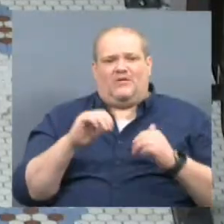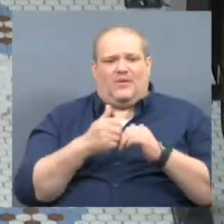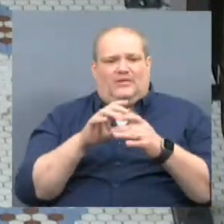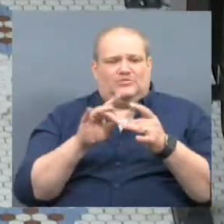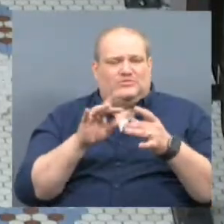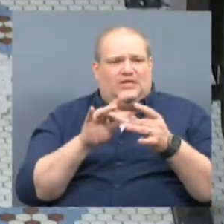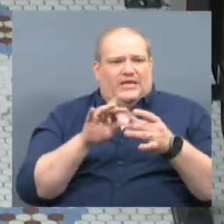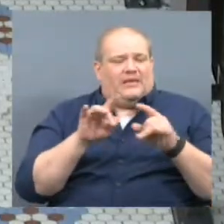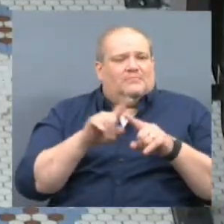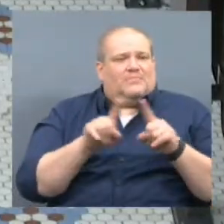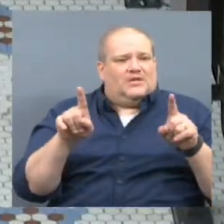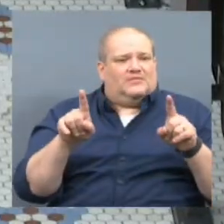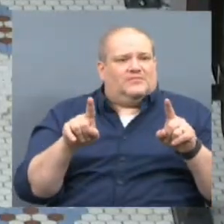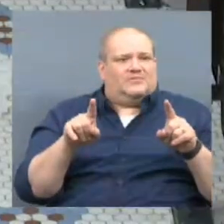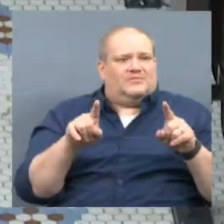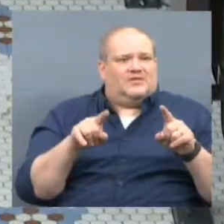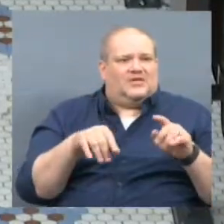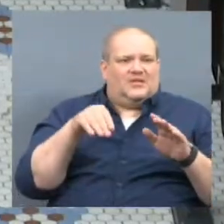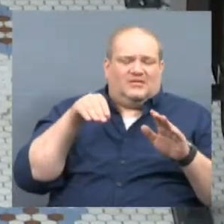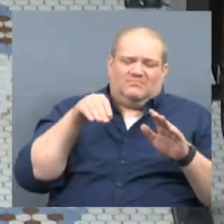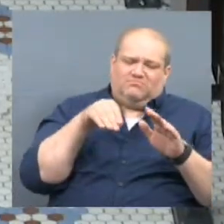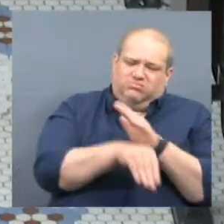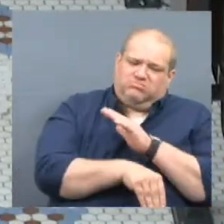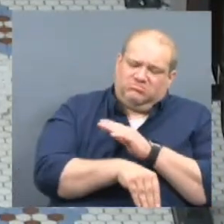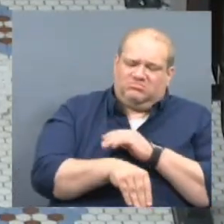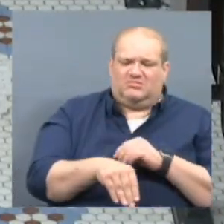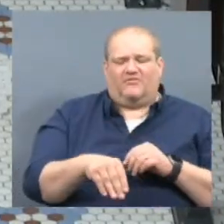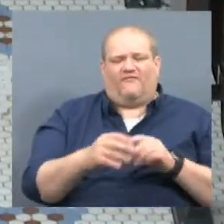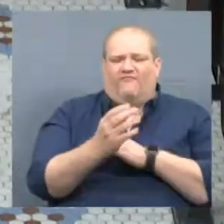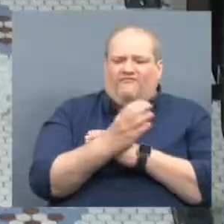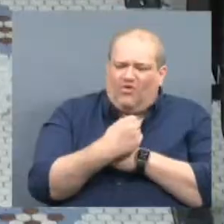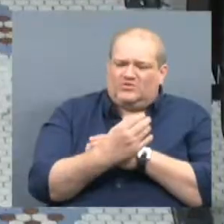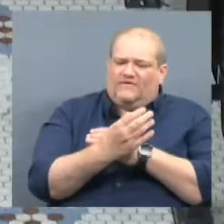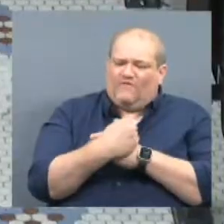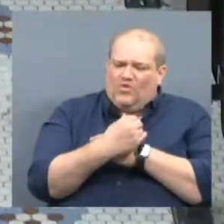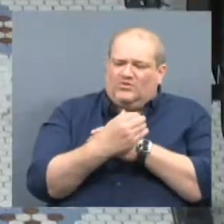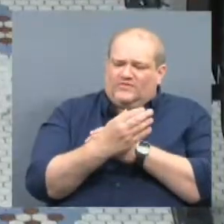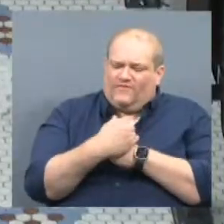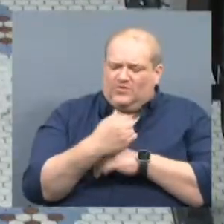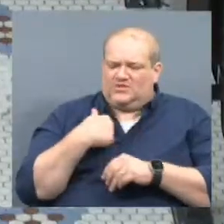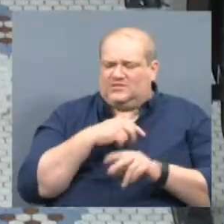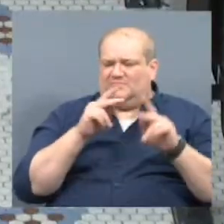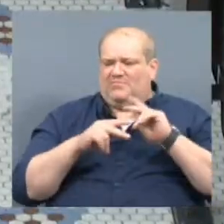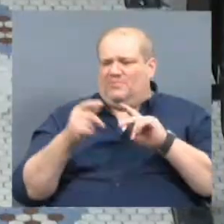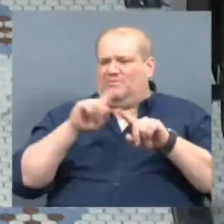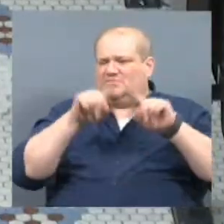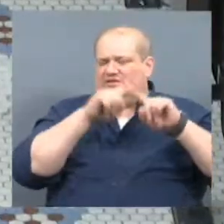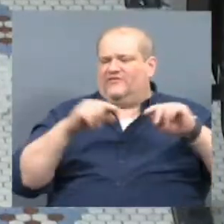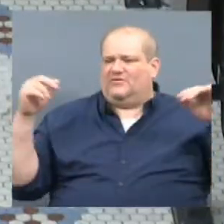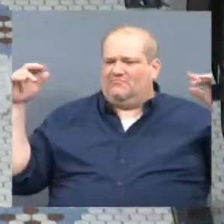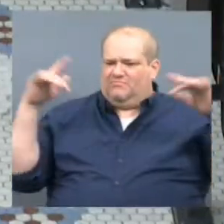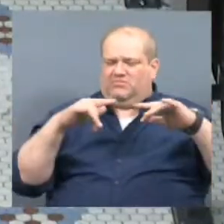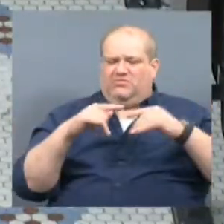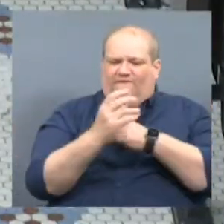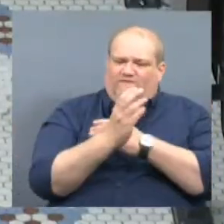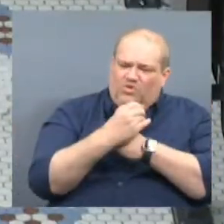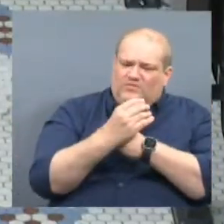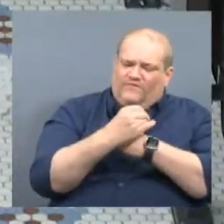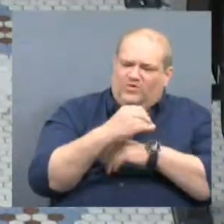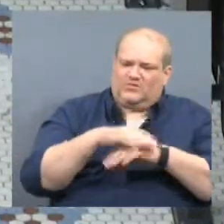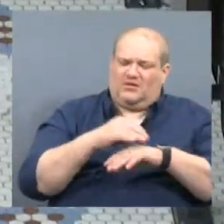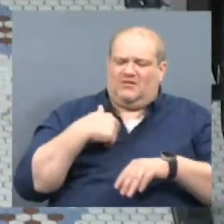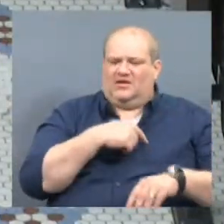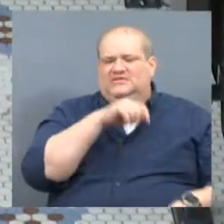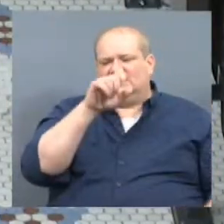but it's been ran down our throat, man. People coming from out of, from different places, they pushing it on us in